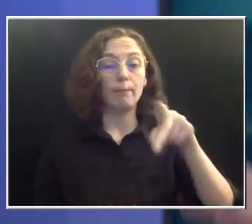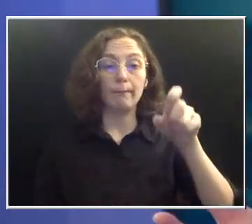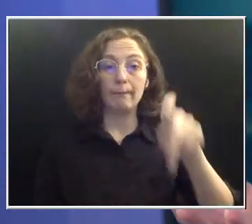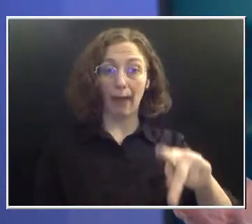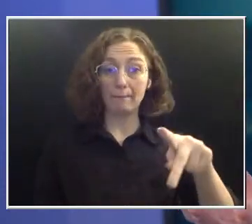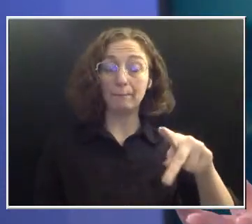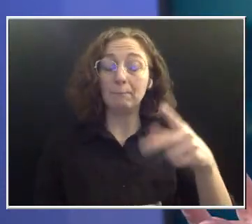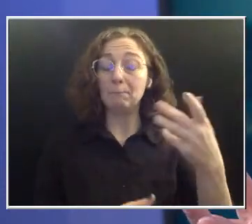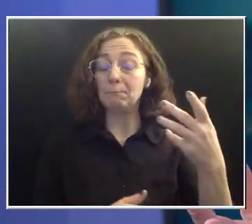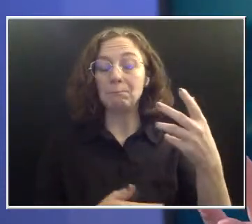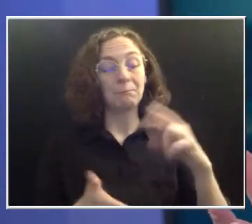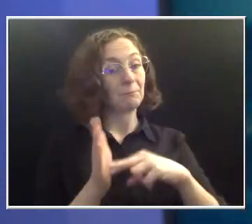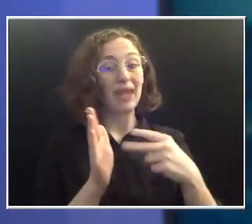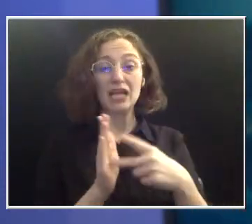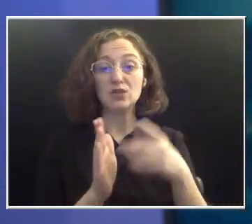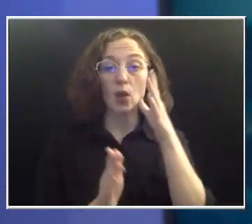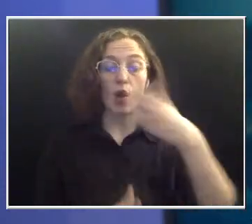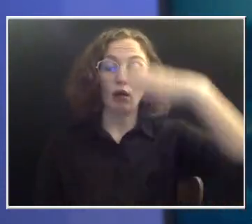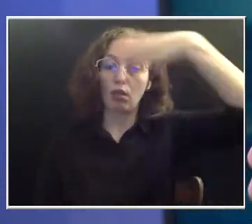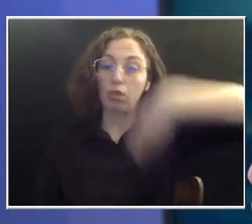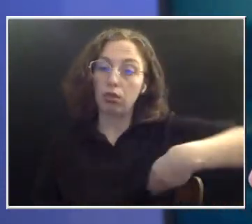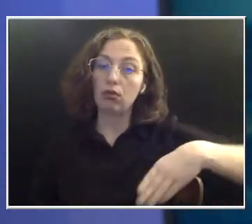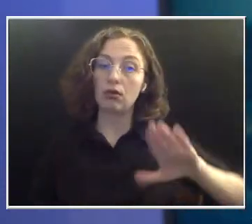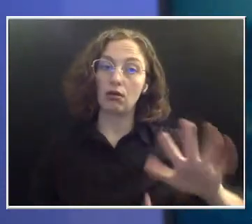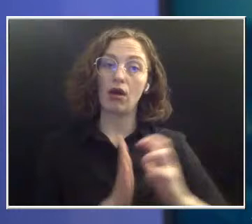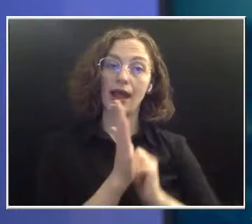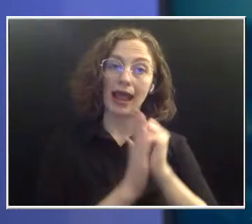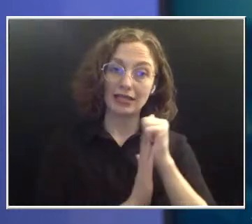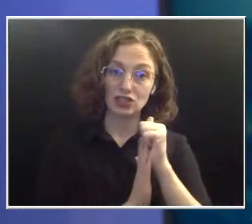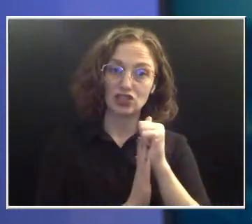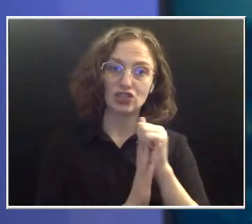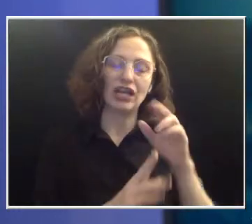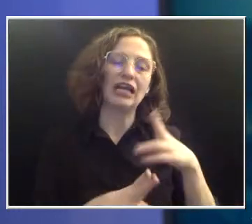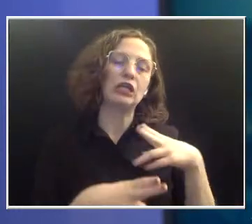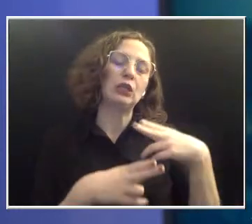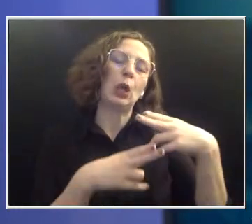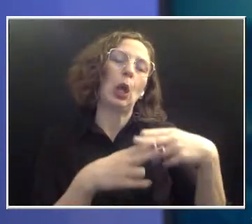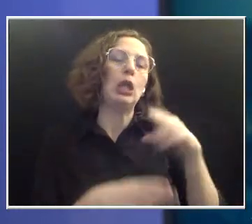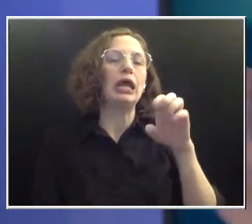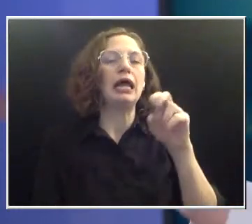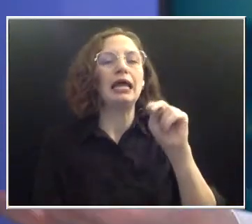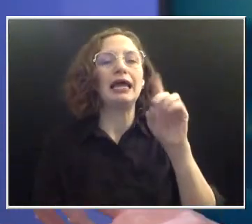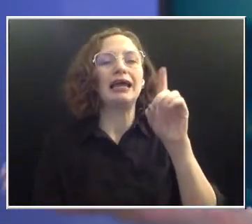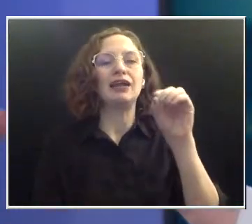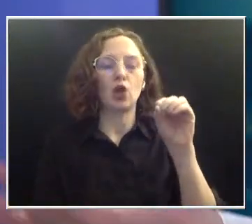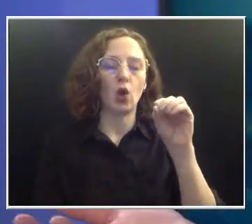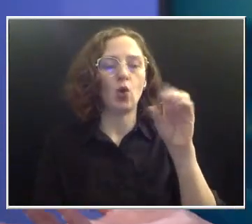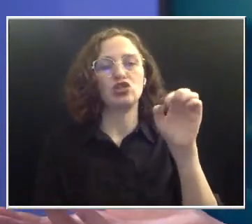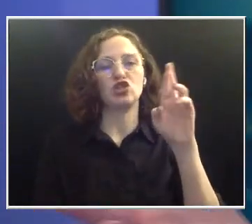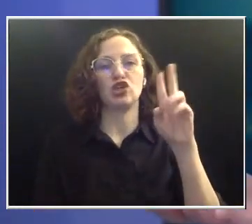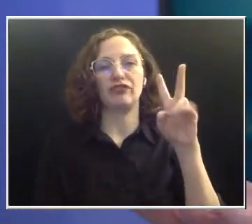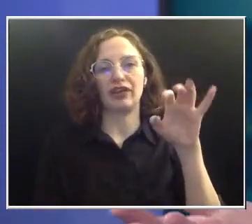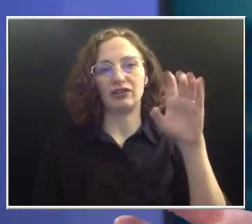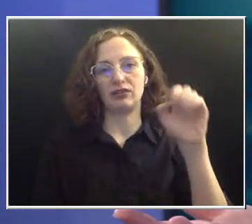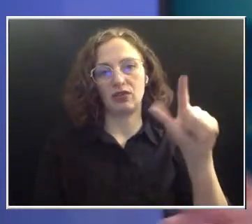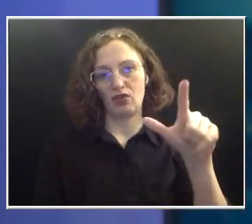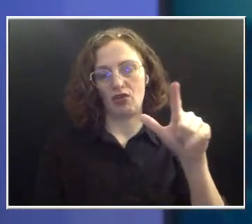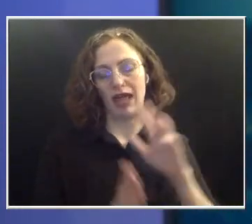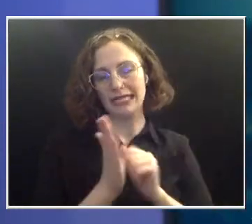growing down, which some of the cancers are that way. We call them endocervical cancers. And so I remember seeing her doing the